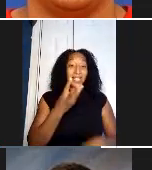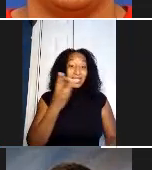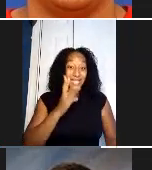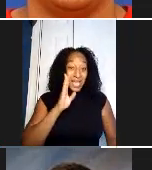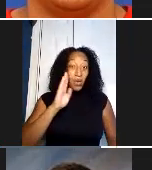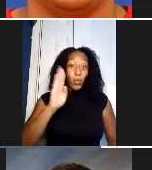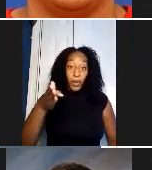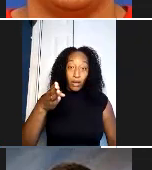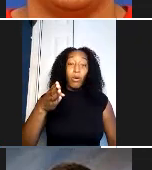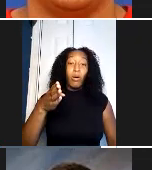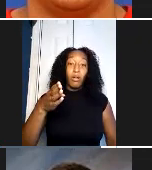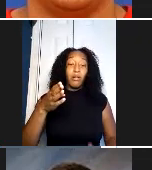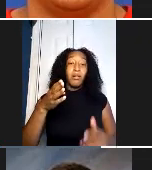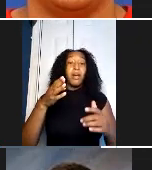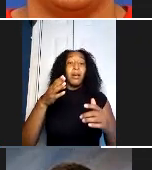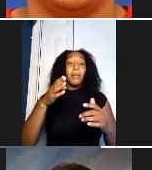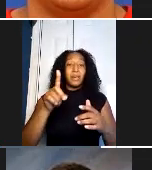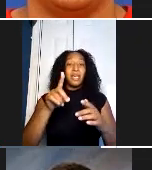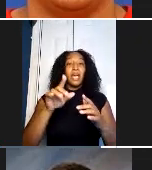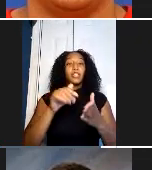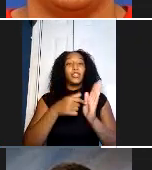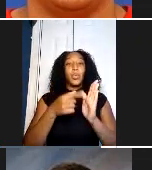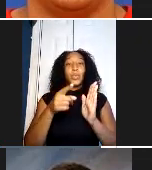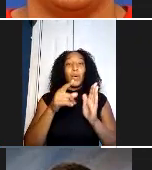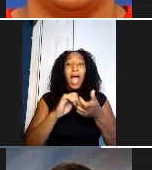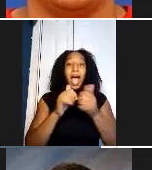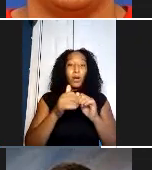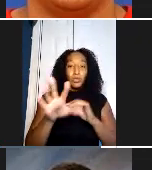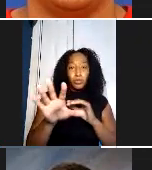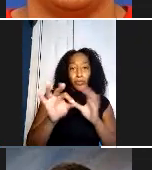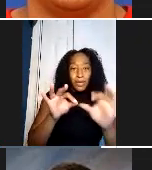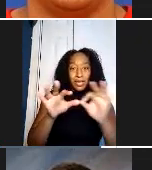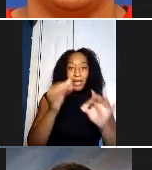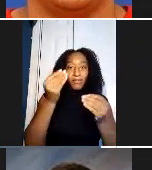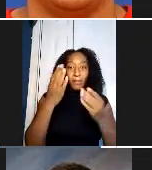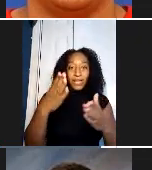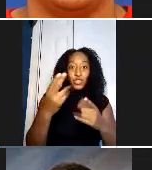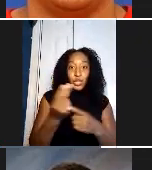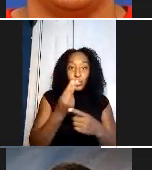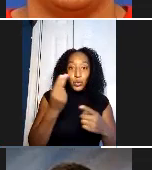prefixes to begin understanding measurement, okay?